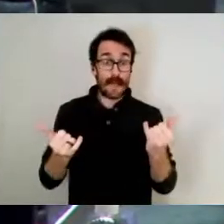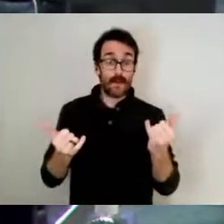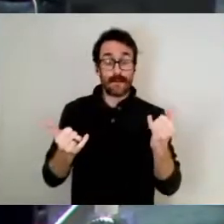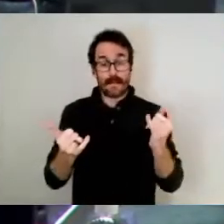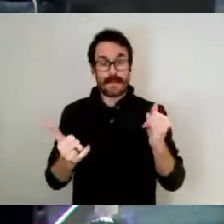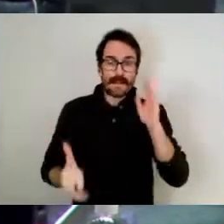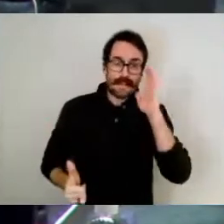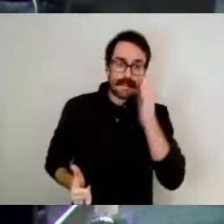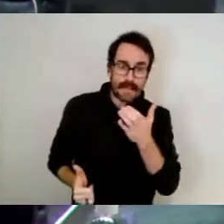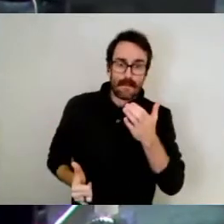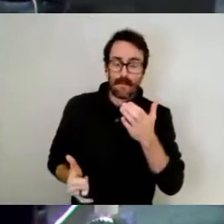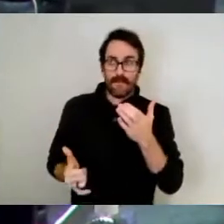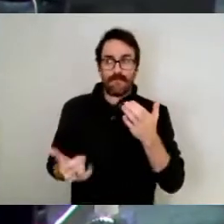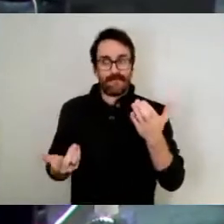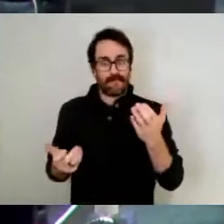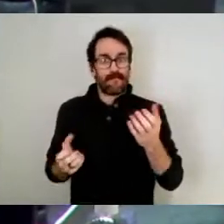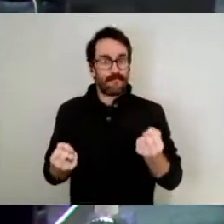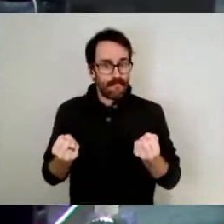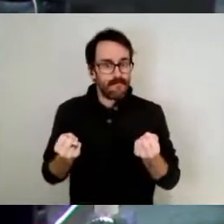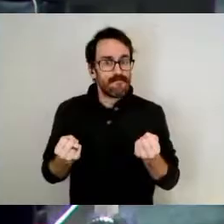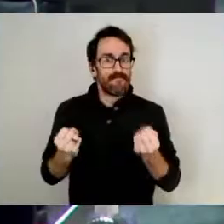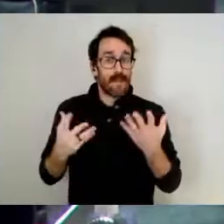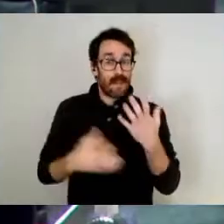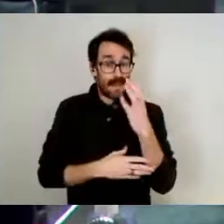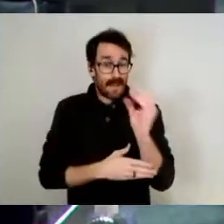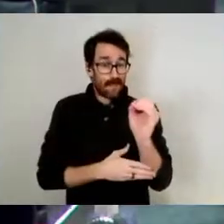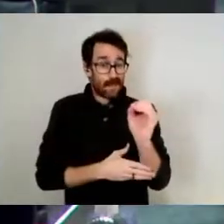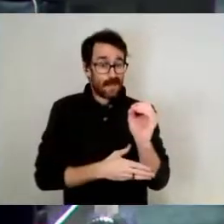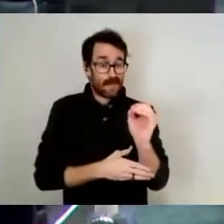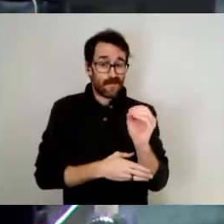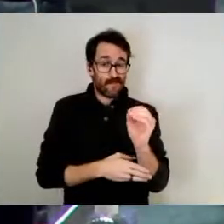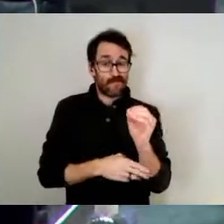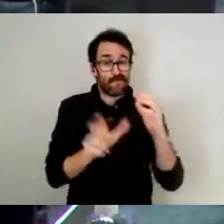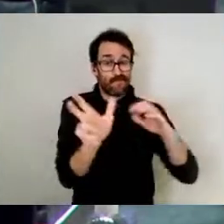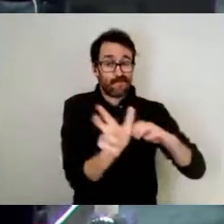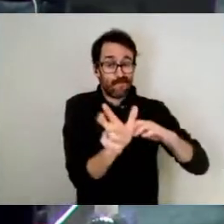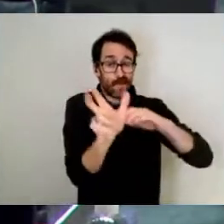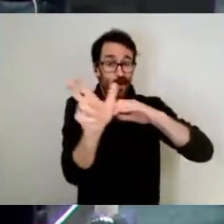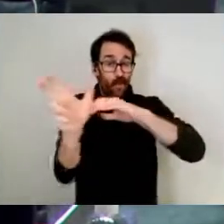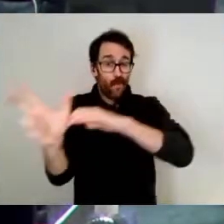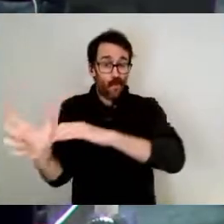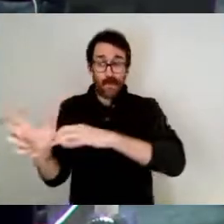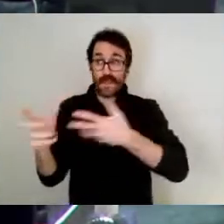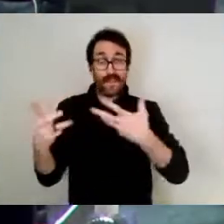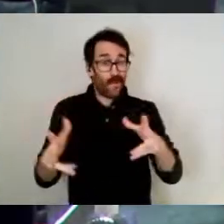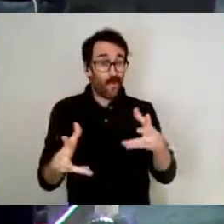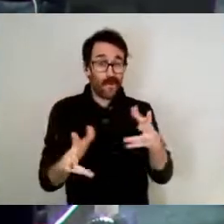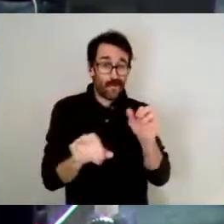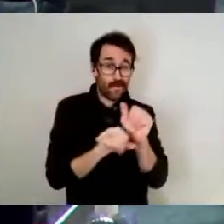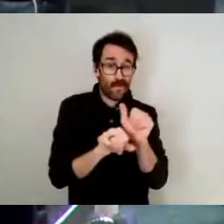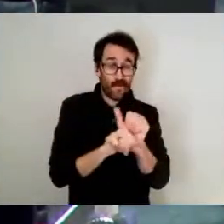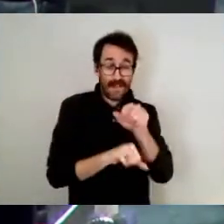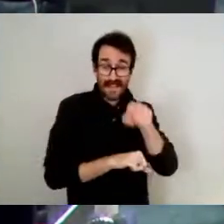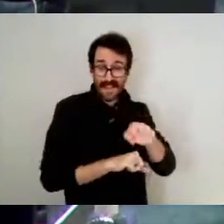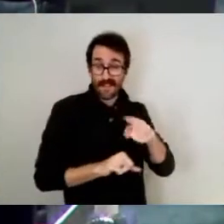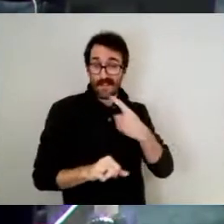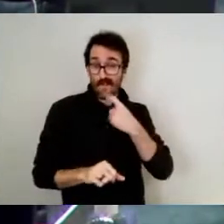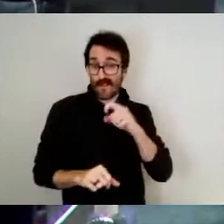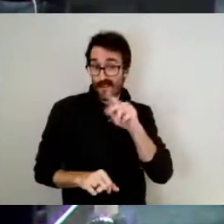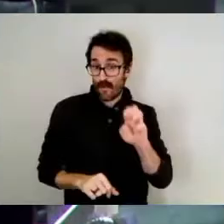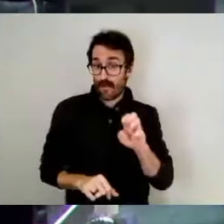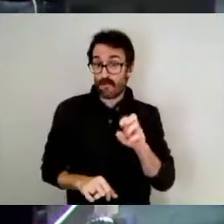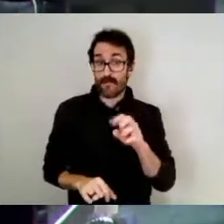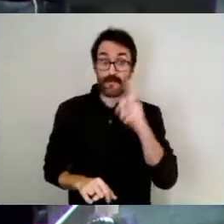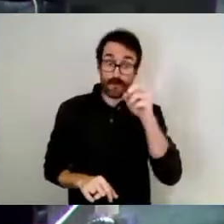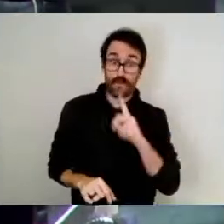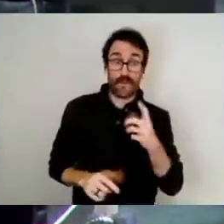list. We've contacted them all, and everyone is they're all refusing as of today to provide heavy tow